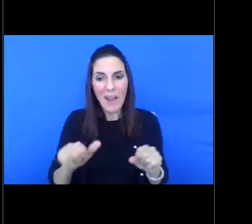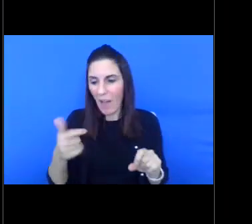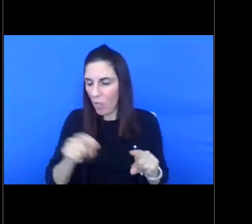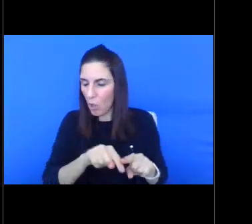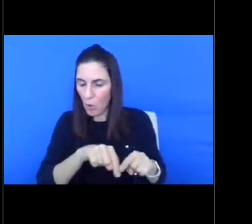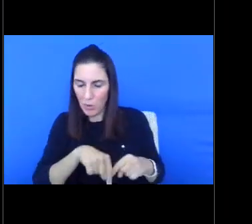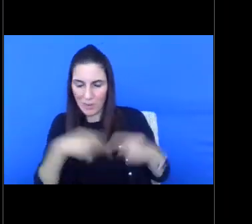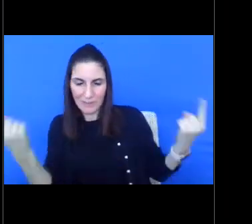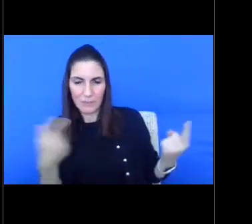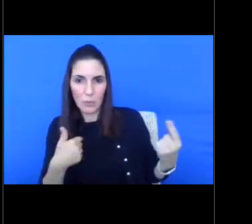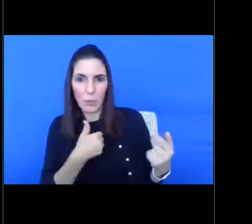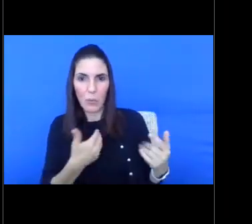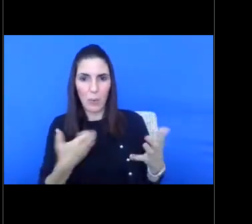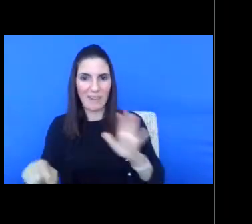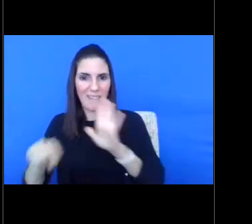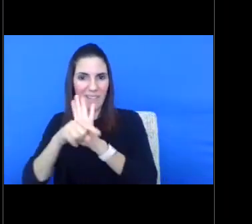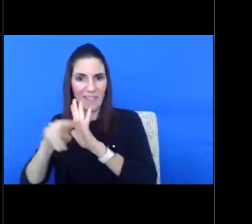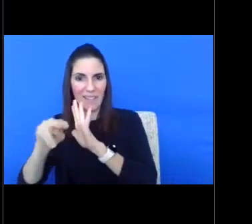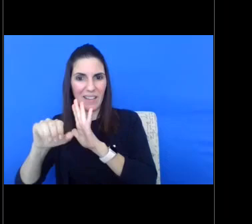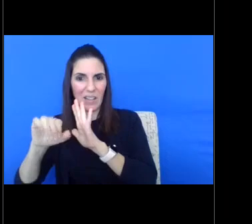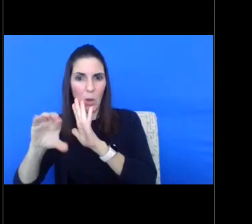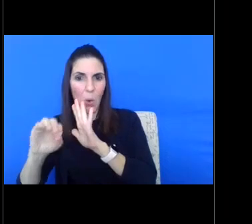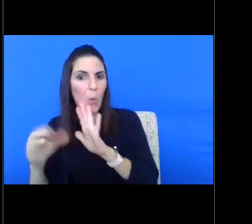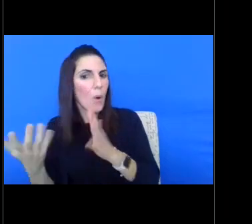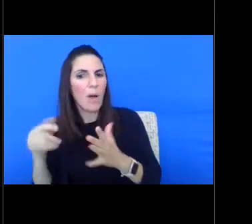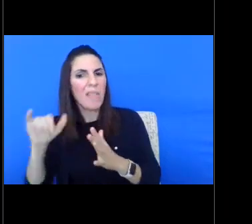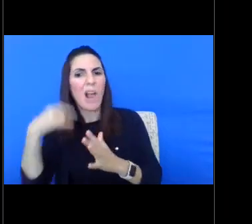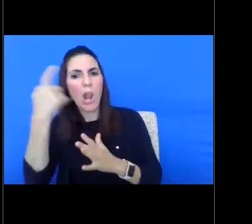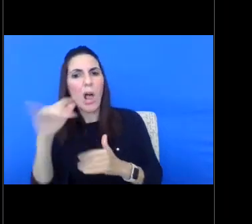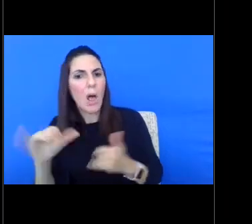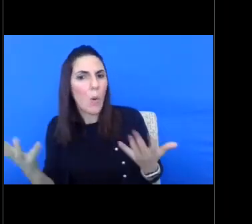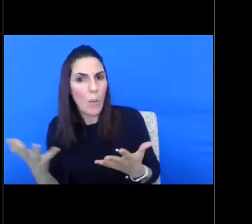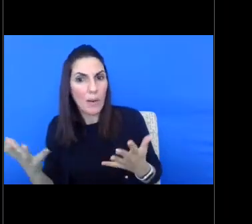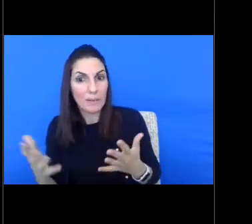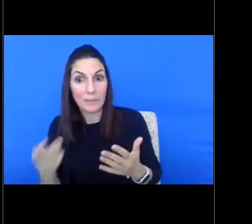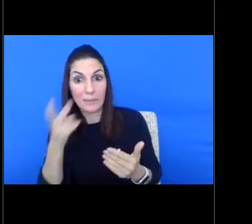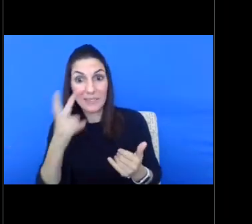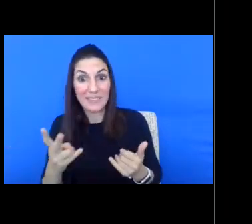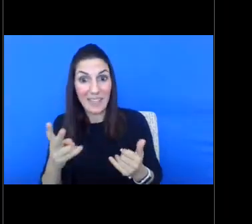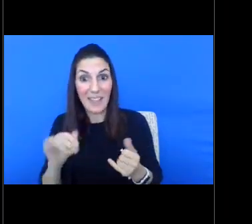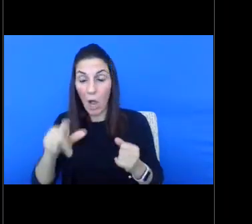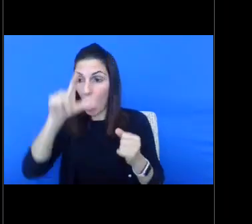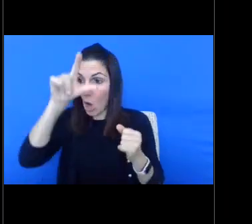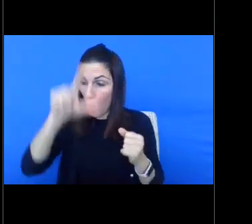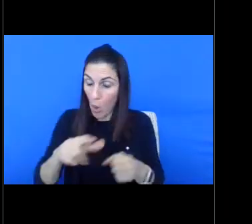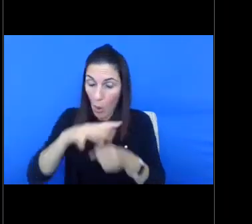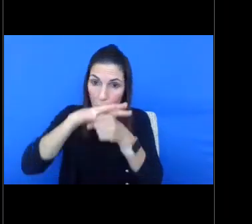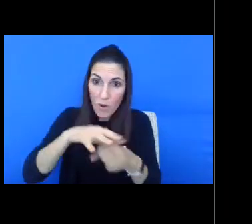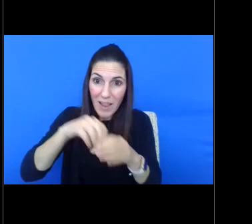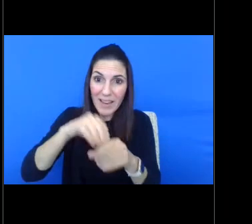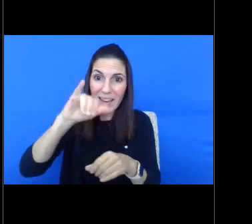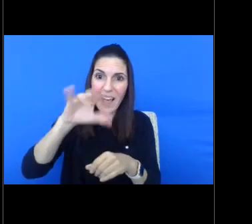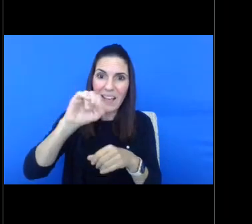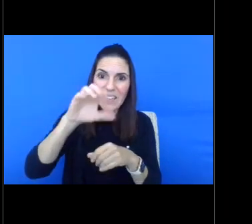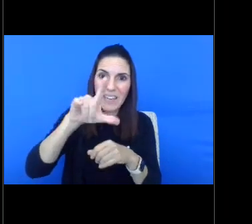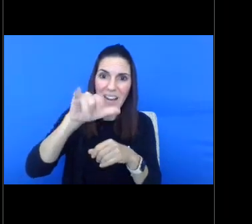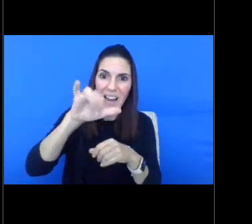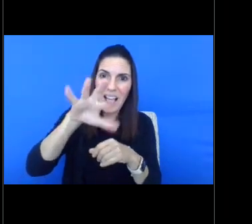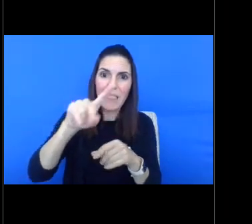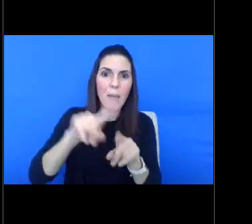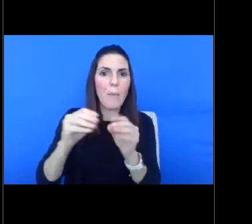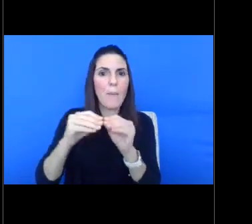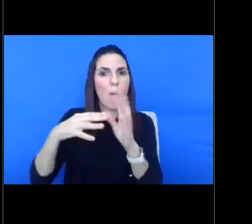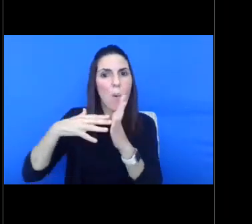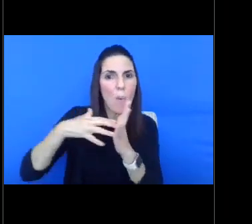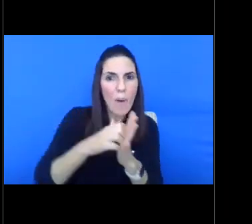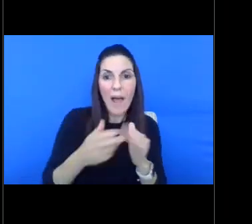negative phase of the NAO. What does that look like? You still got your low pressure in Iceland, but it's a lot weaker. You still got